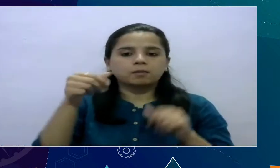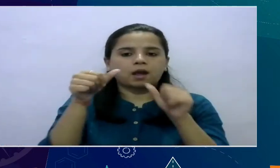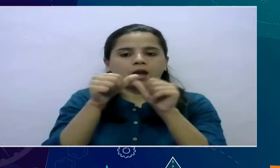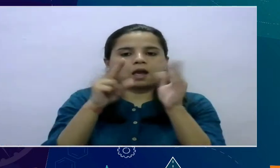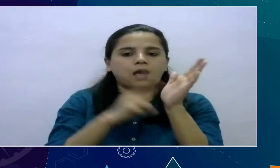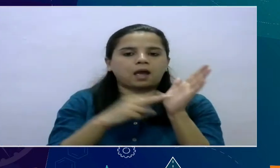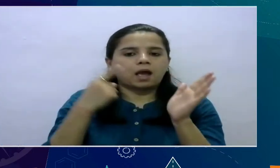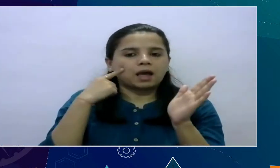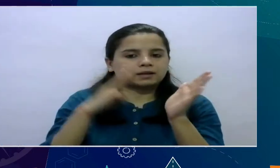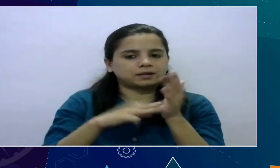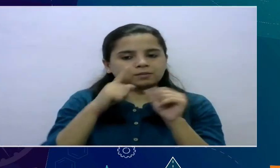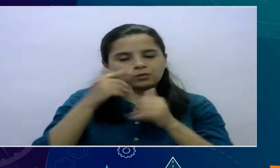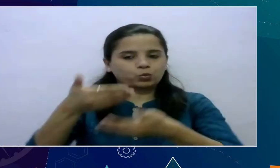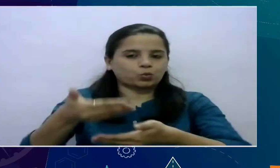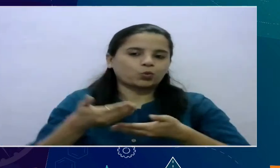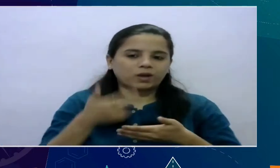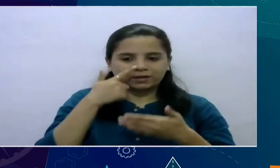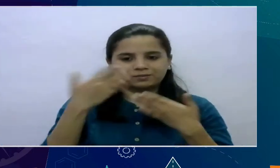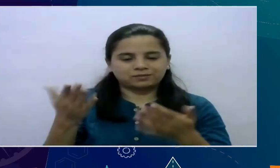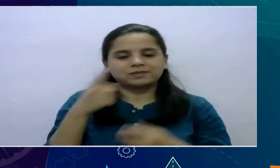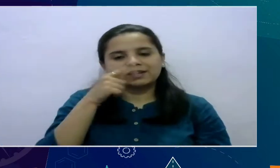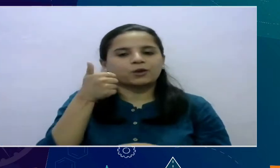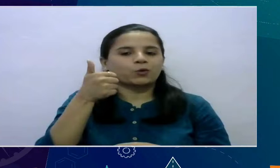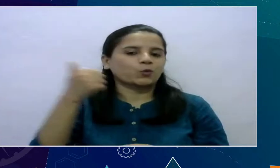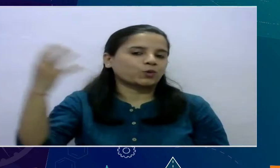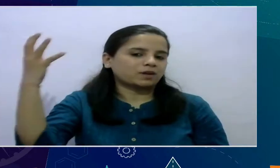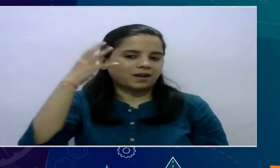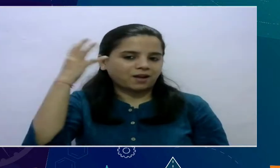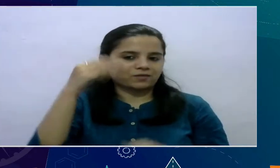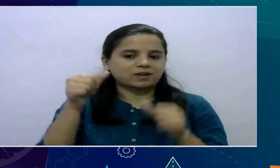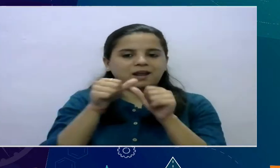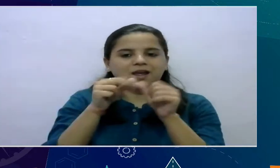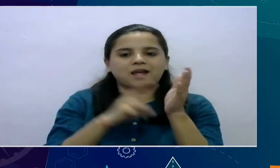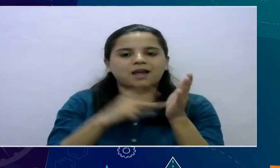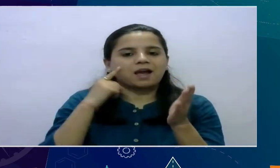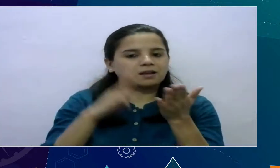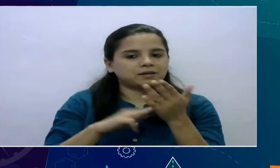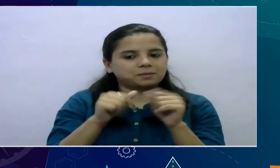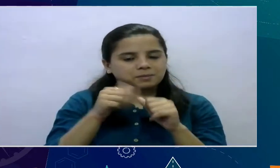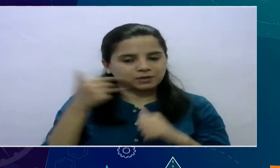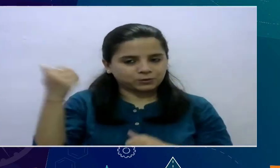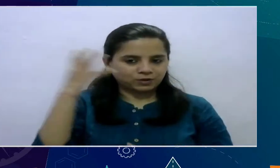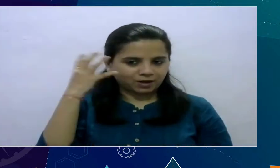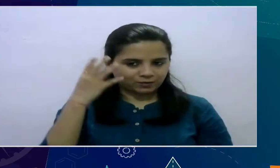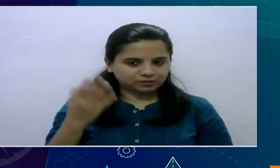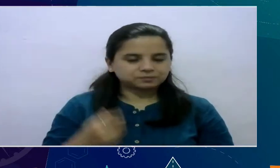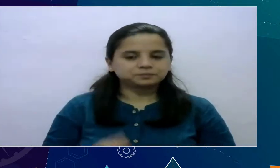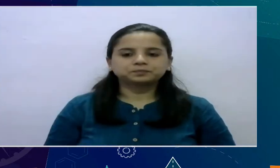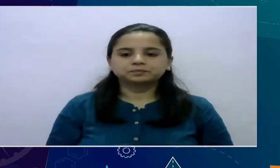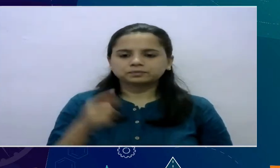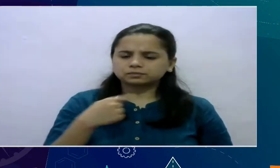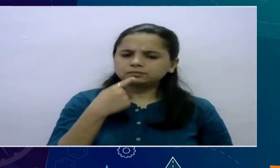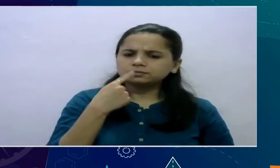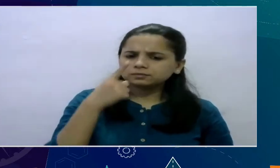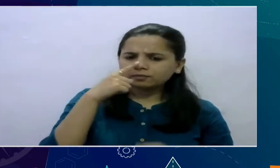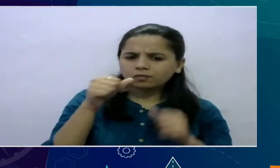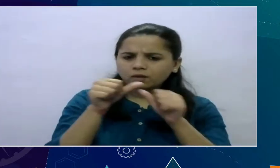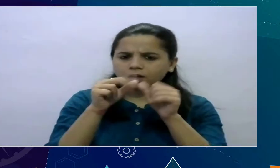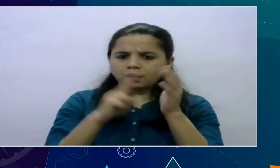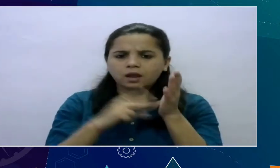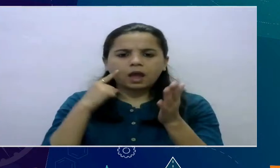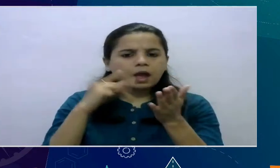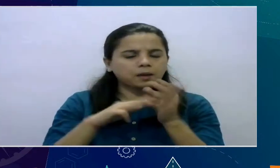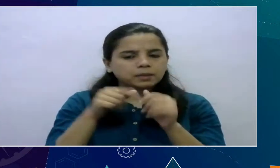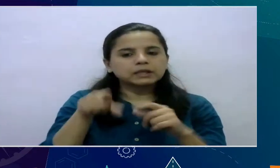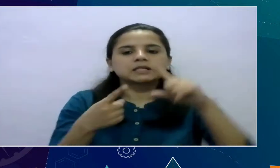Welcome, ma'am. Good afternoon. Good afternoon to you too. Ma'am is TGT